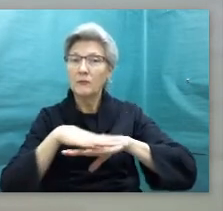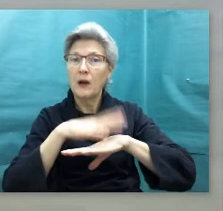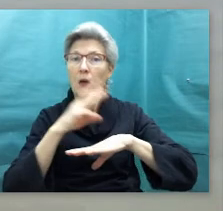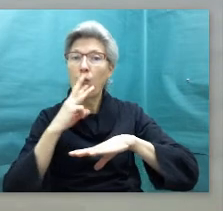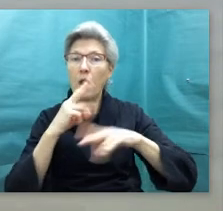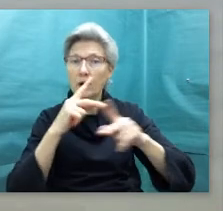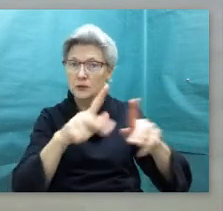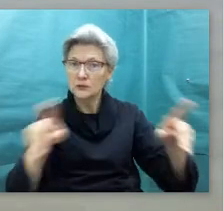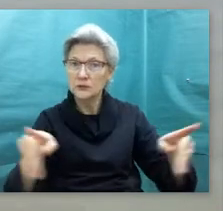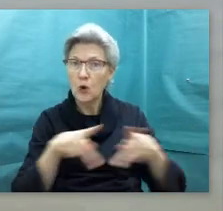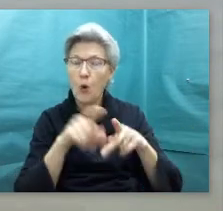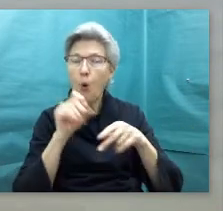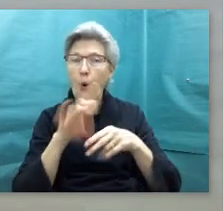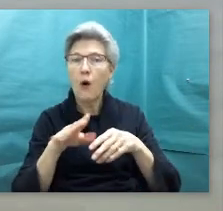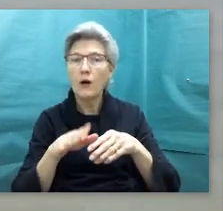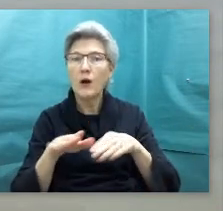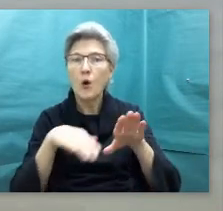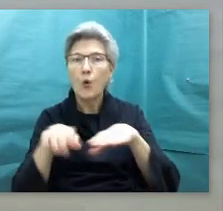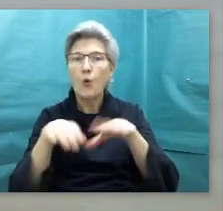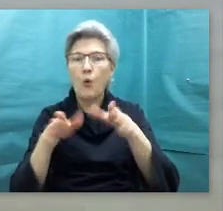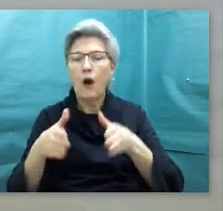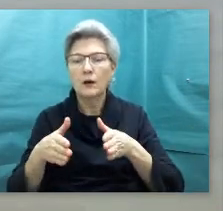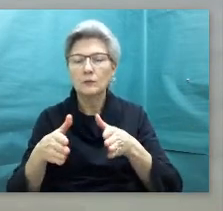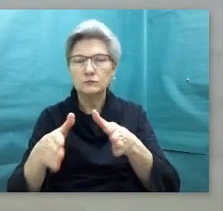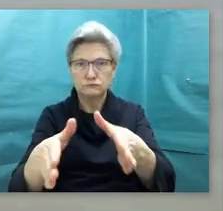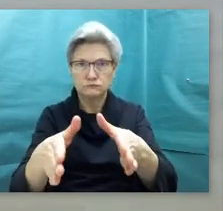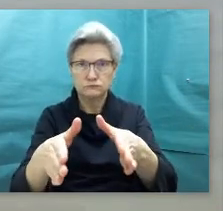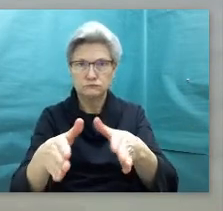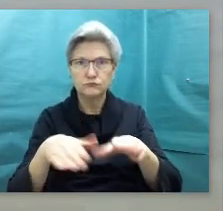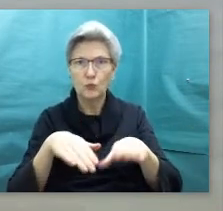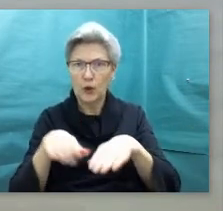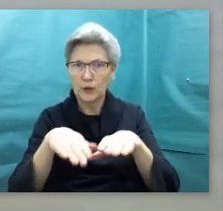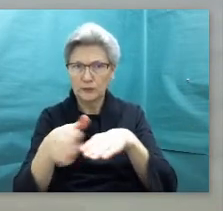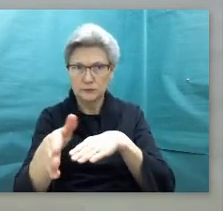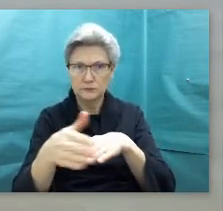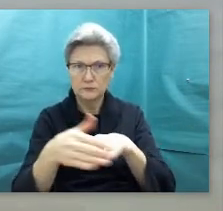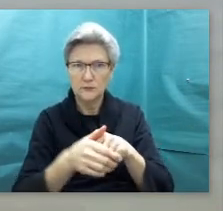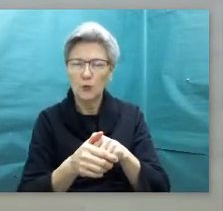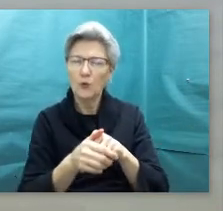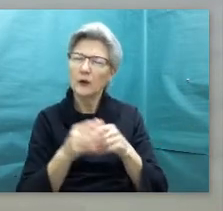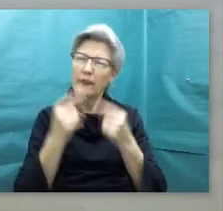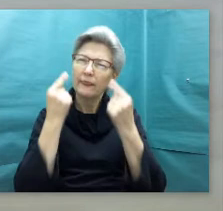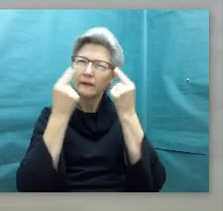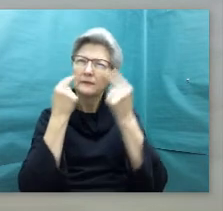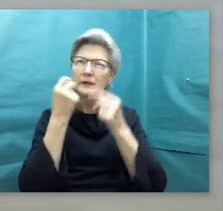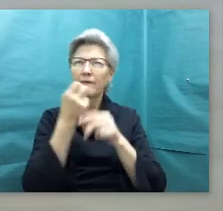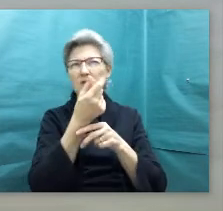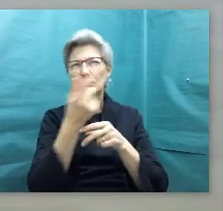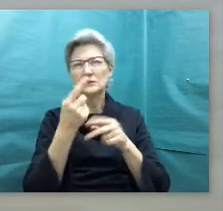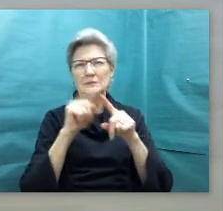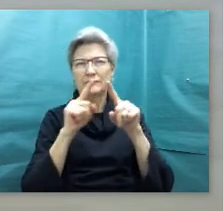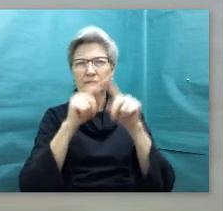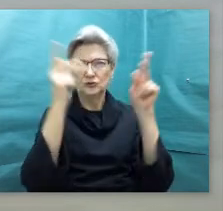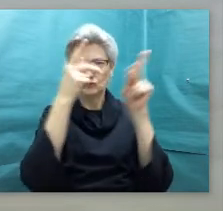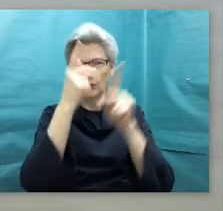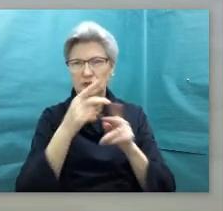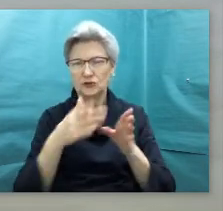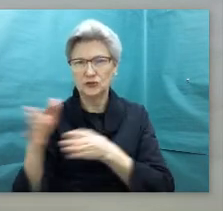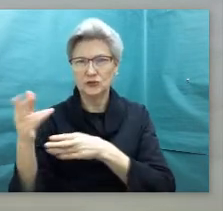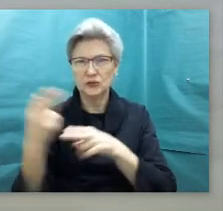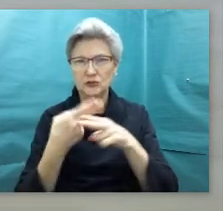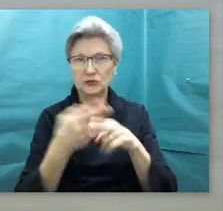to go through a couple different strategies that we can use in order to find out which decimal